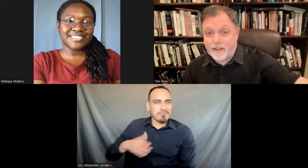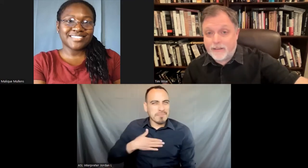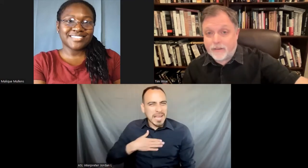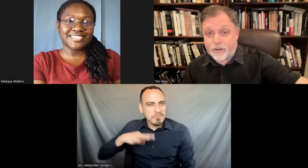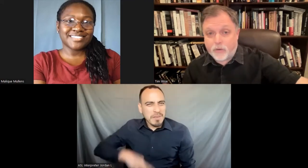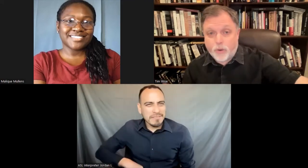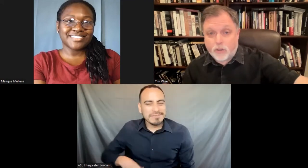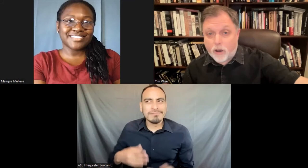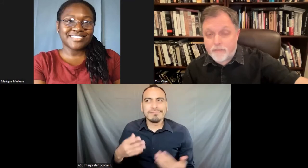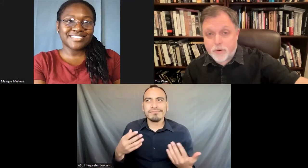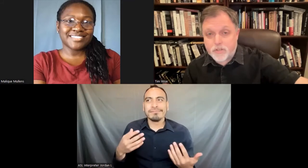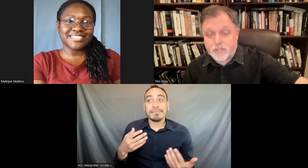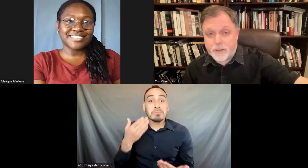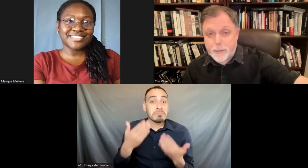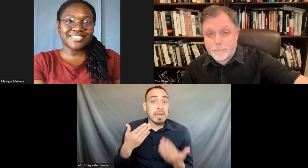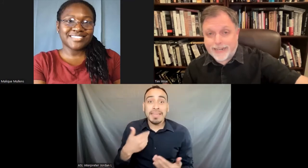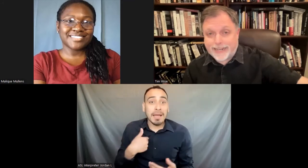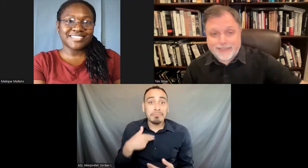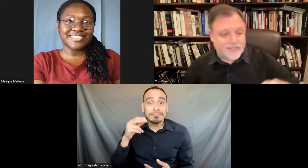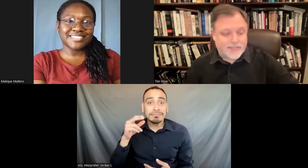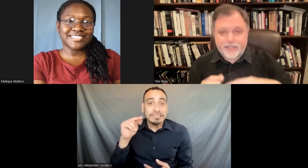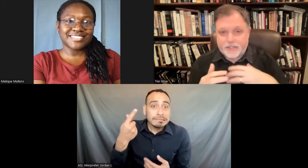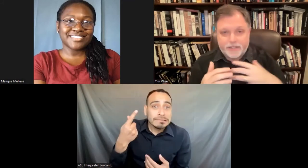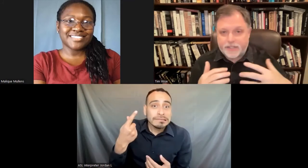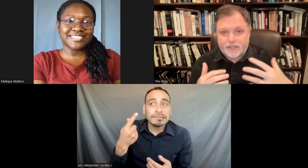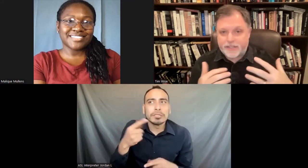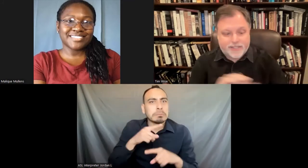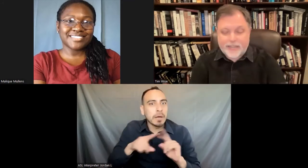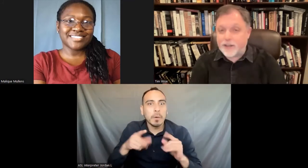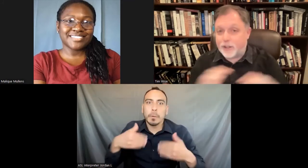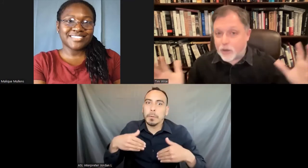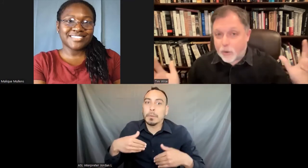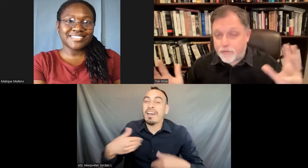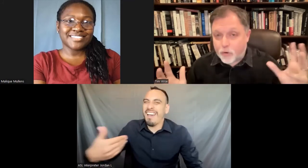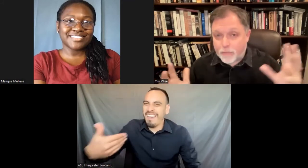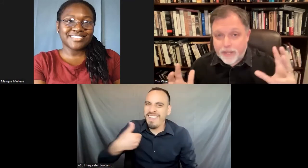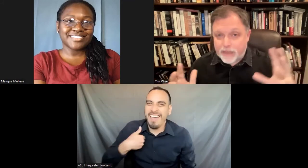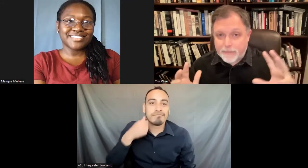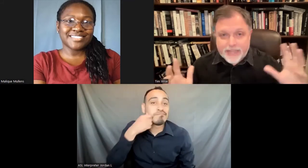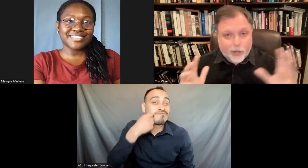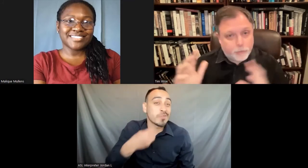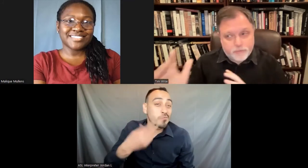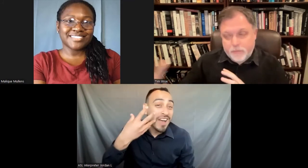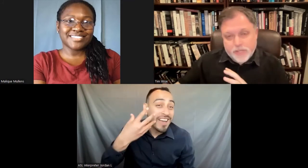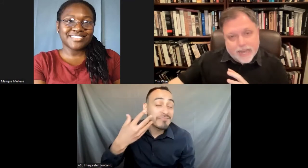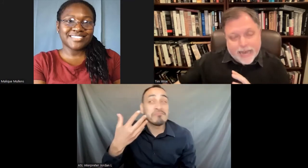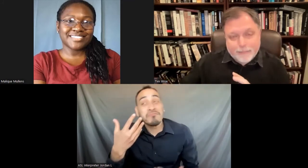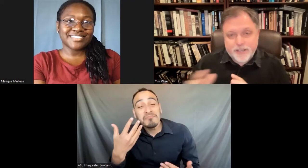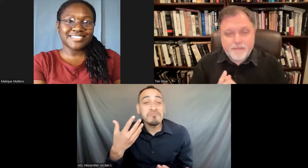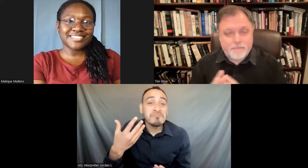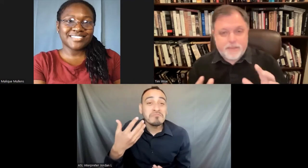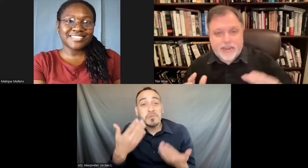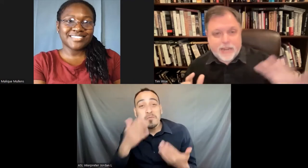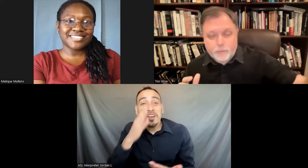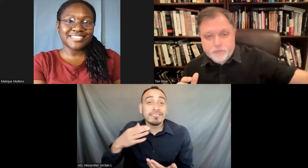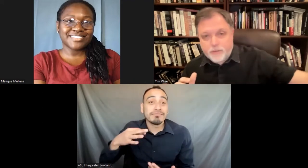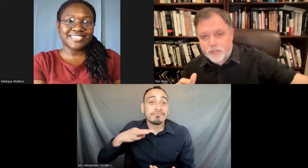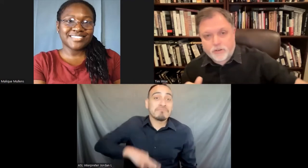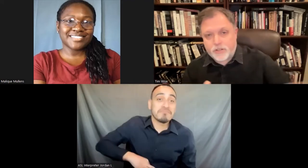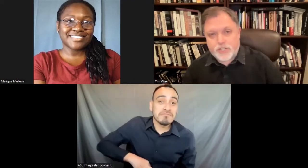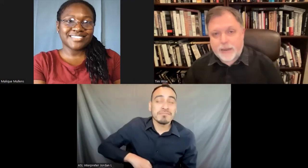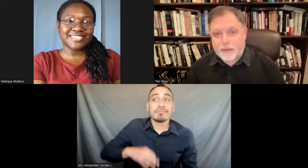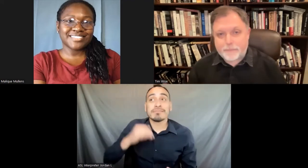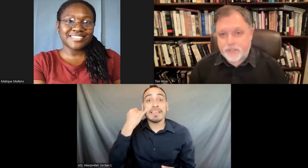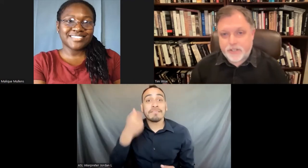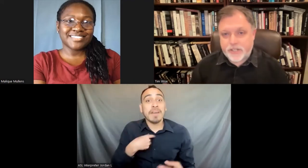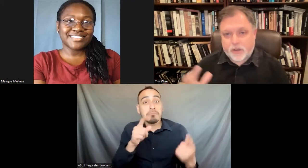not a very well-off person, but I got this skin color going for me, and maybe that helps me with cops. Maybe that helps me with